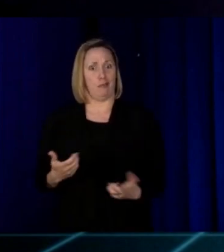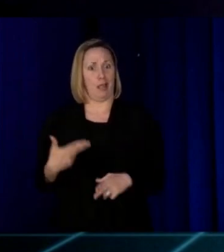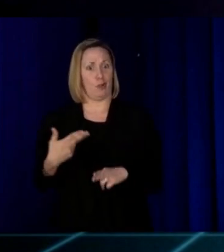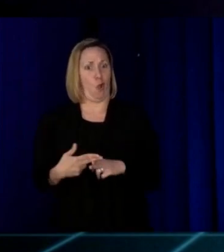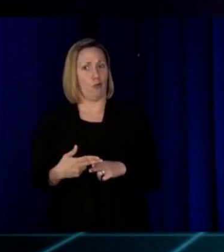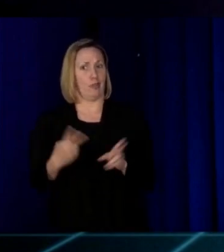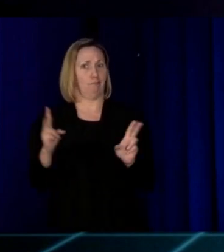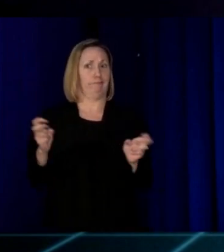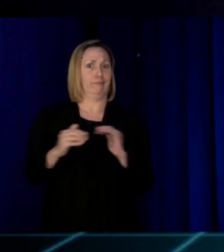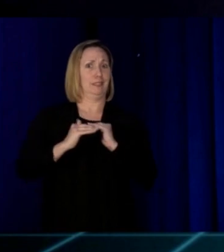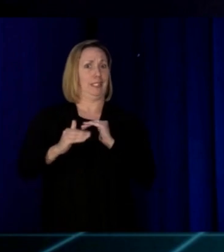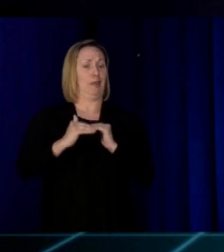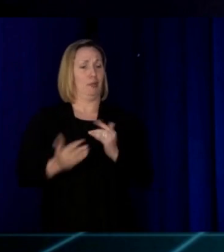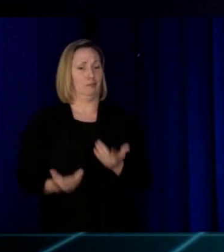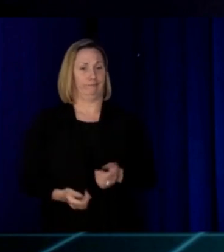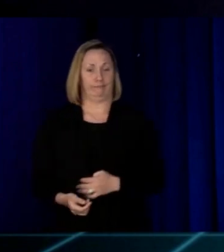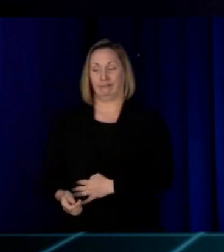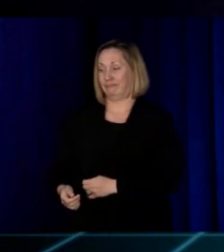stable.